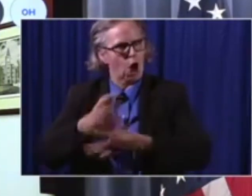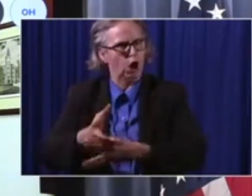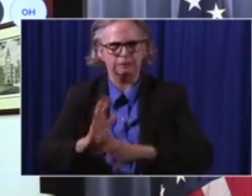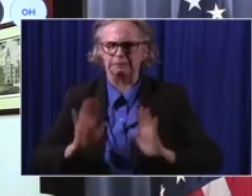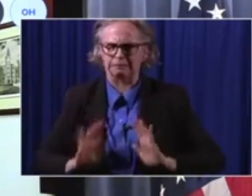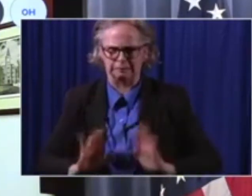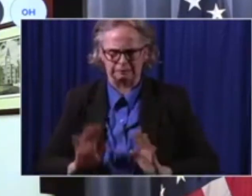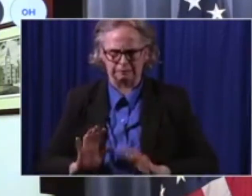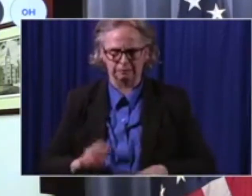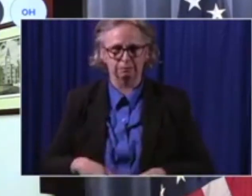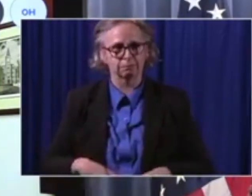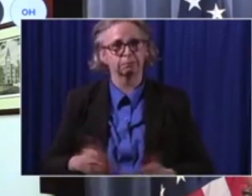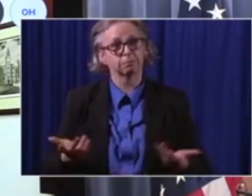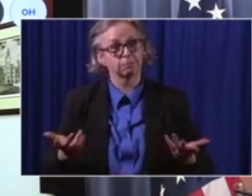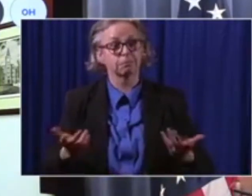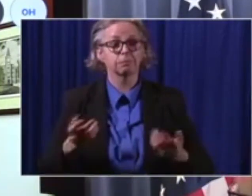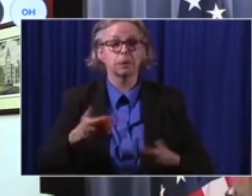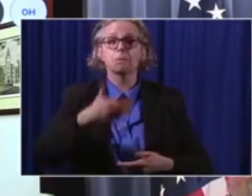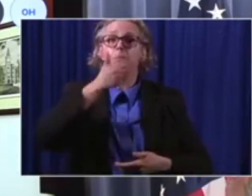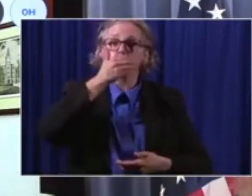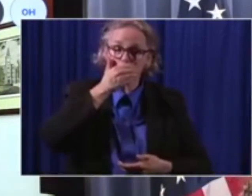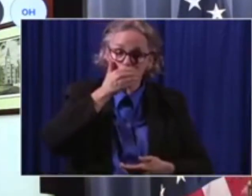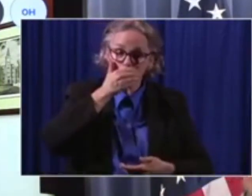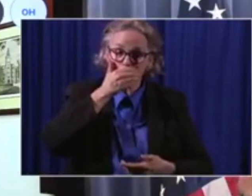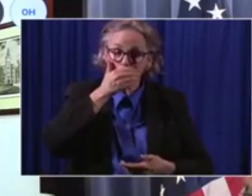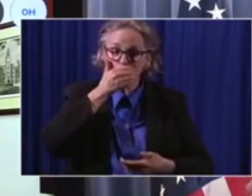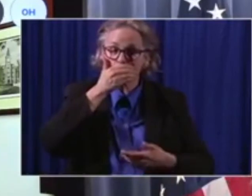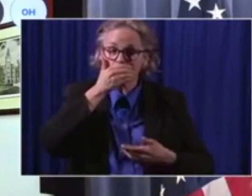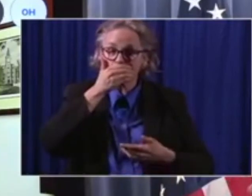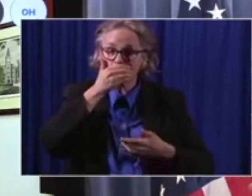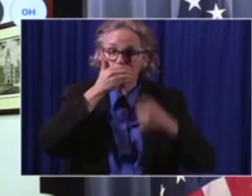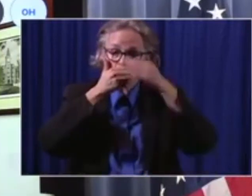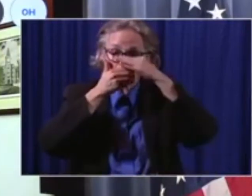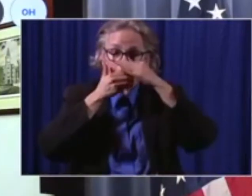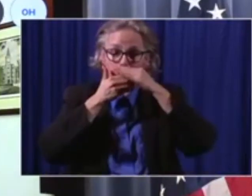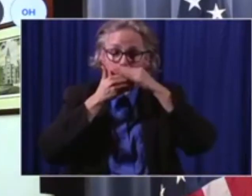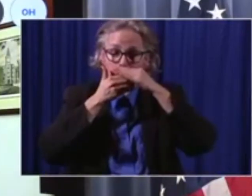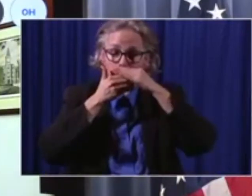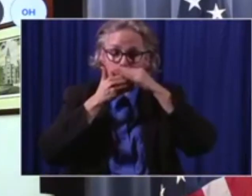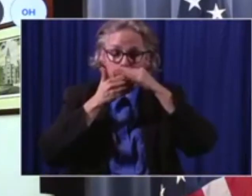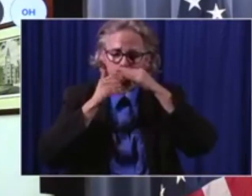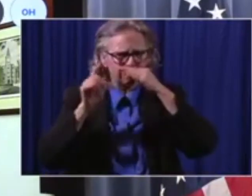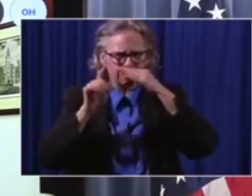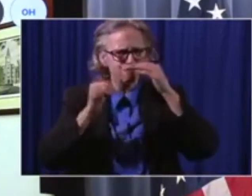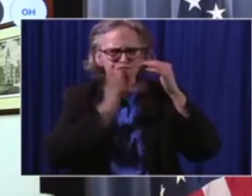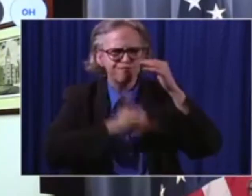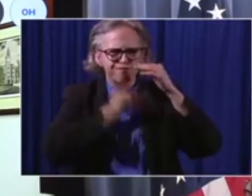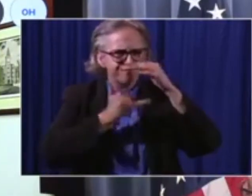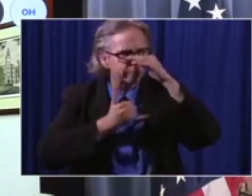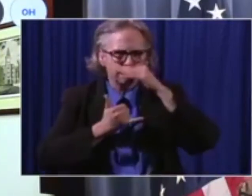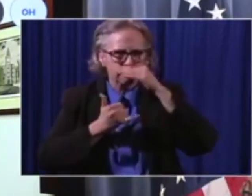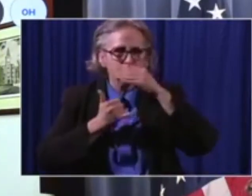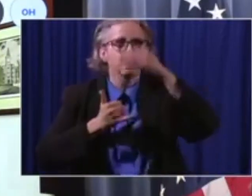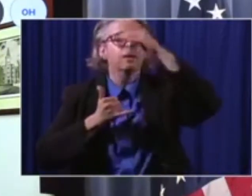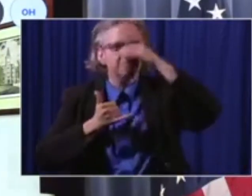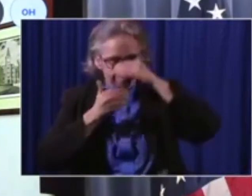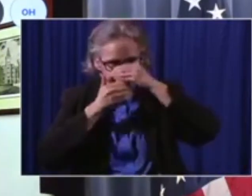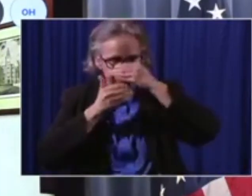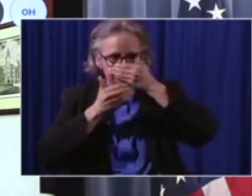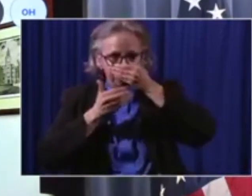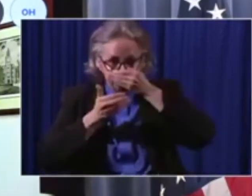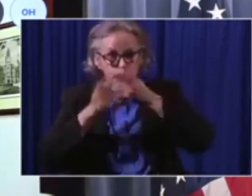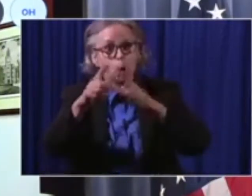even if they do, but maybe they're not wearing it perfectly, they're wearing it below their nose or whatever it might be, you wearing a mask also can protect you for